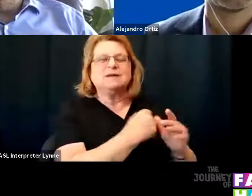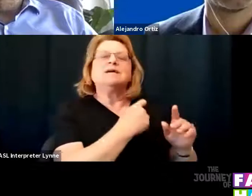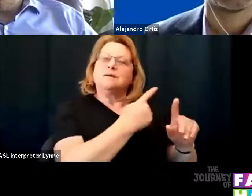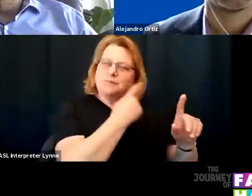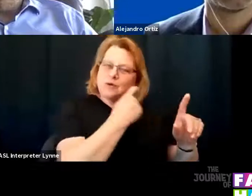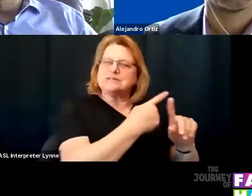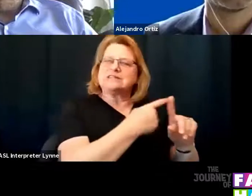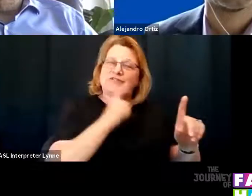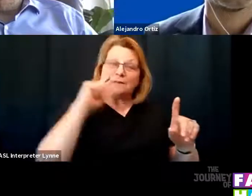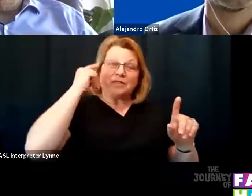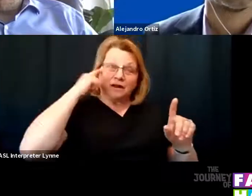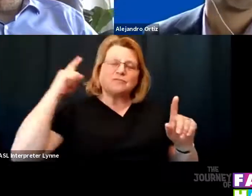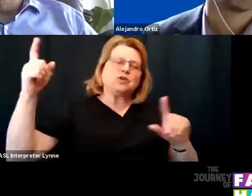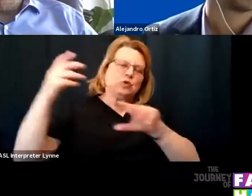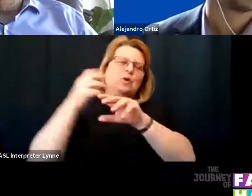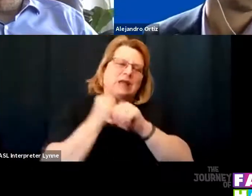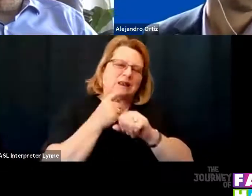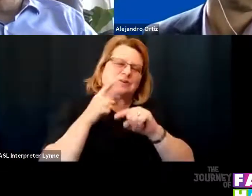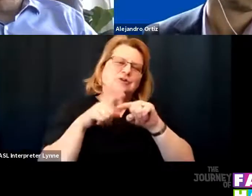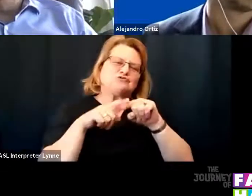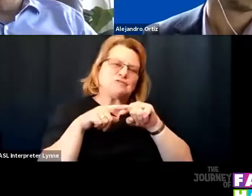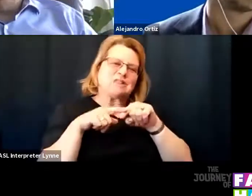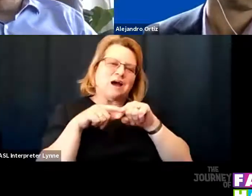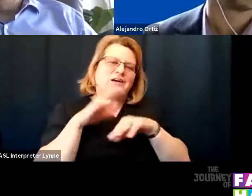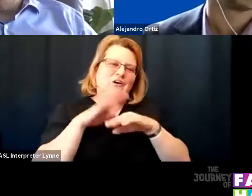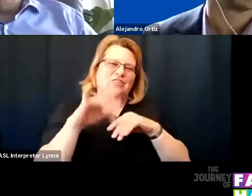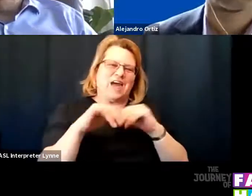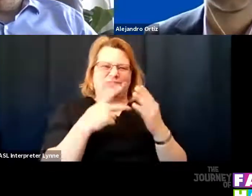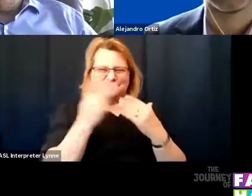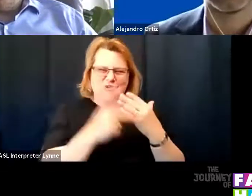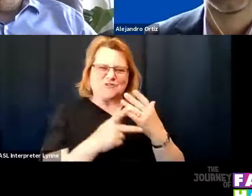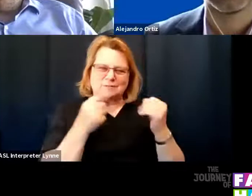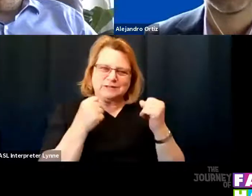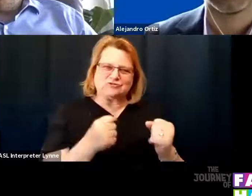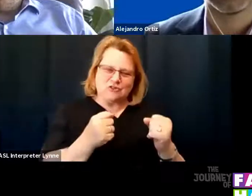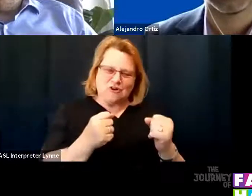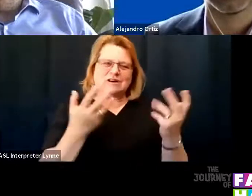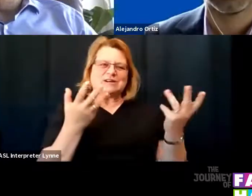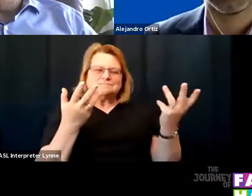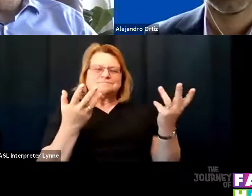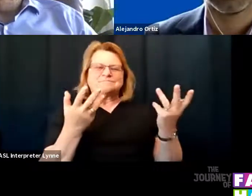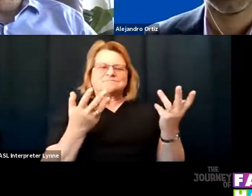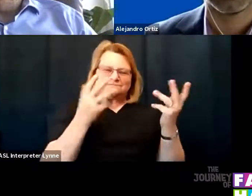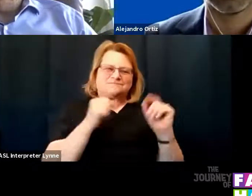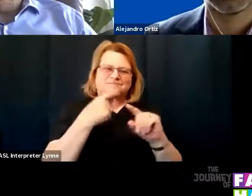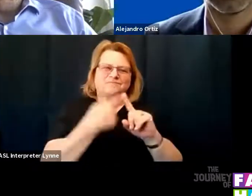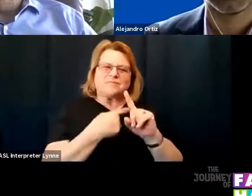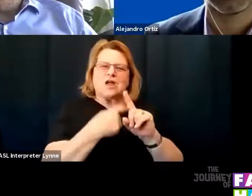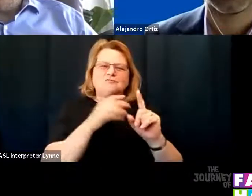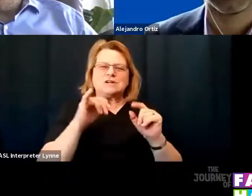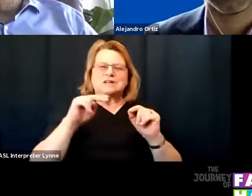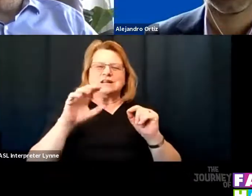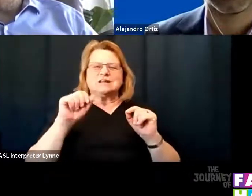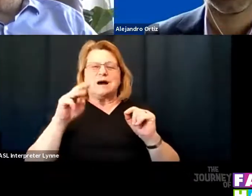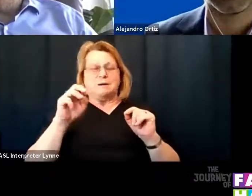to your point about the reliability of the program and the reliability of that rental income, that should be a